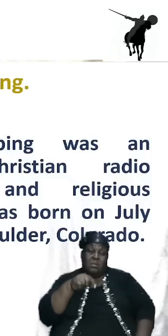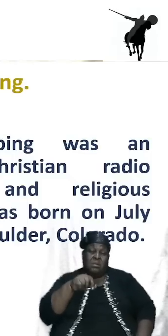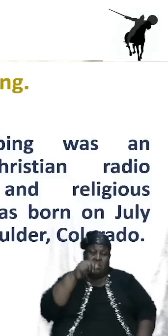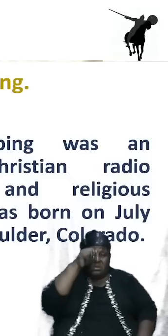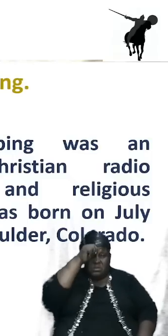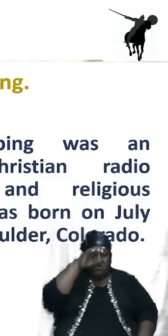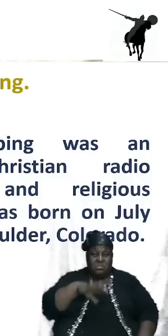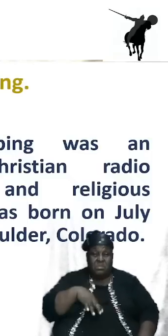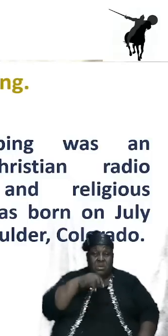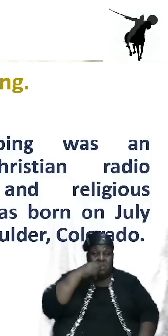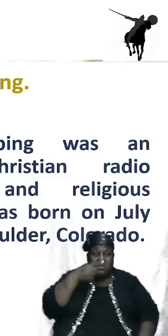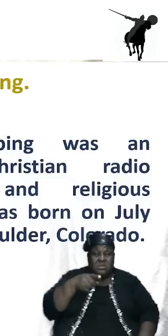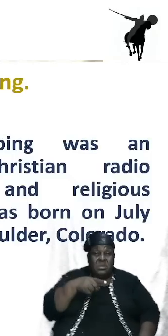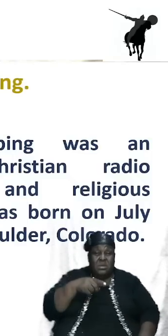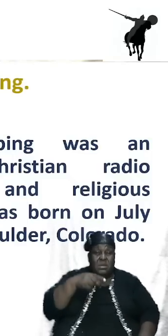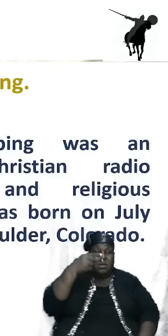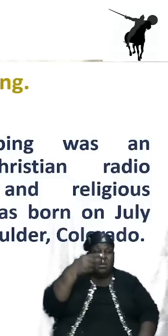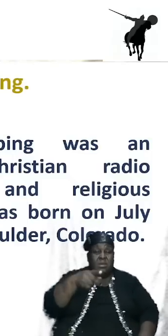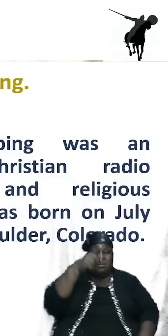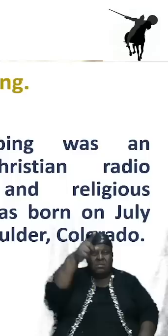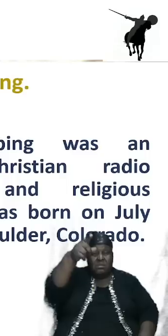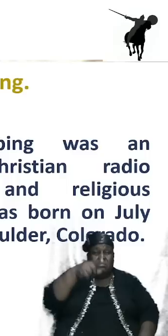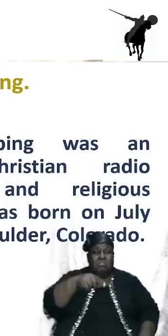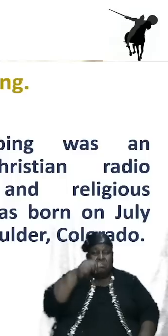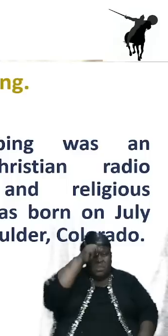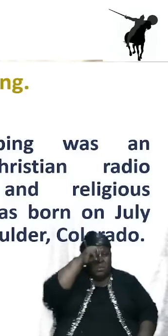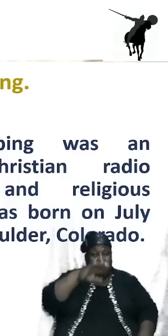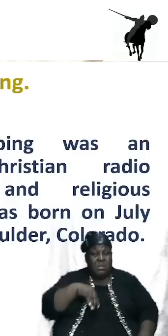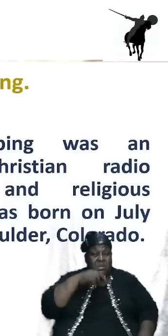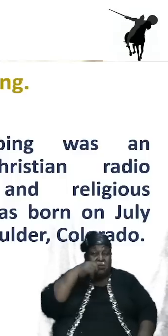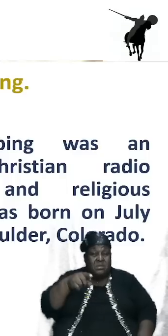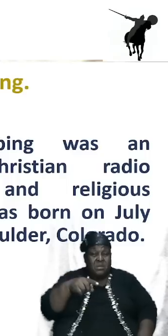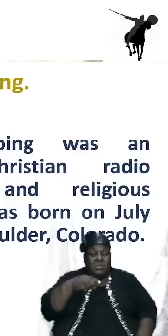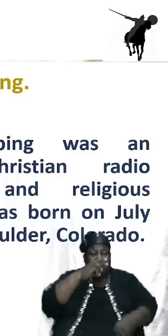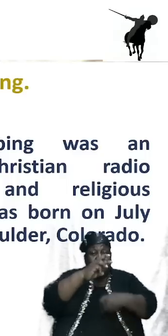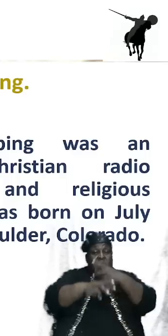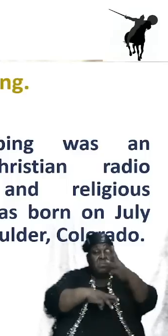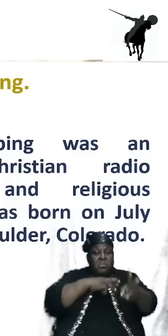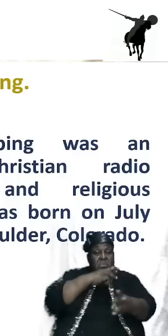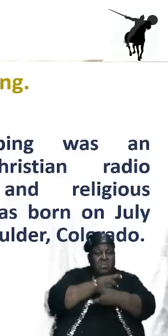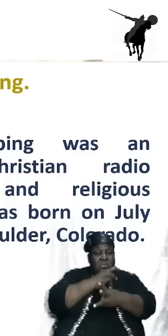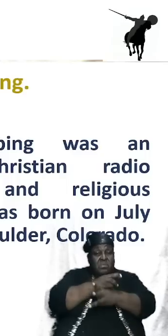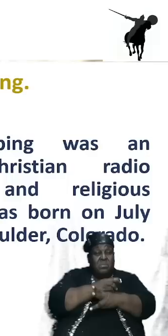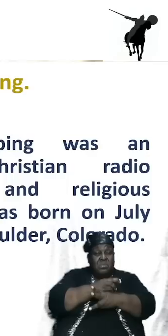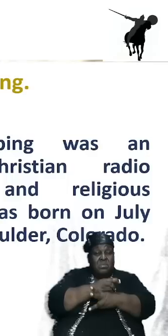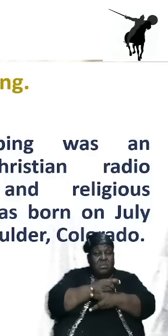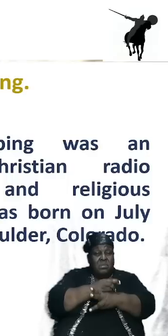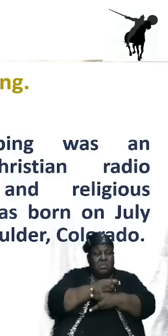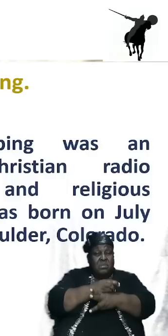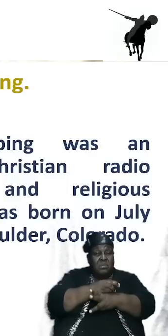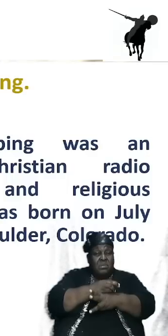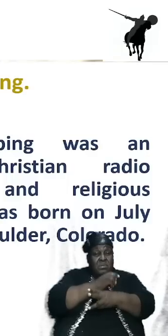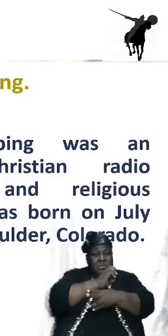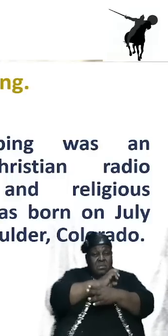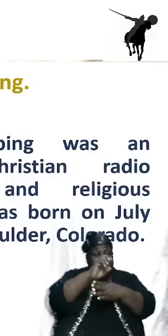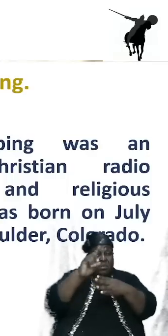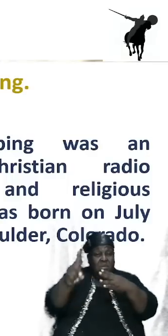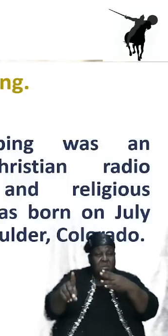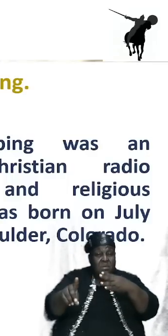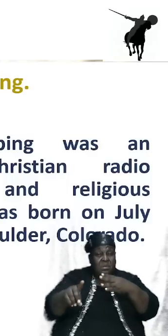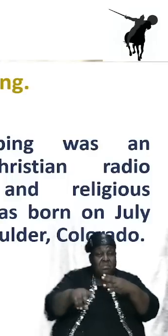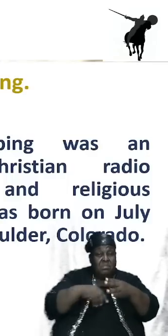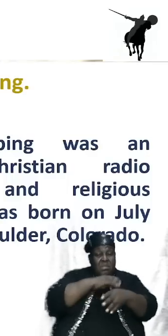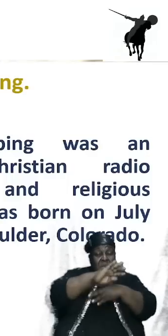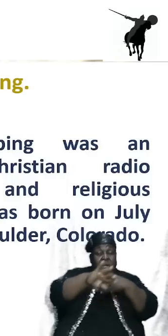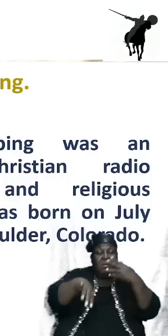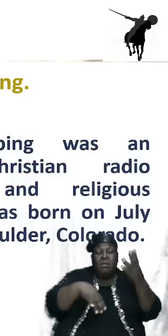going to end. And you have people, even in church, who it was so convincing. It was always on a lot of